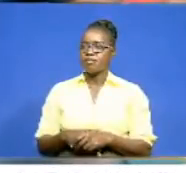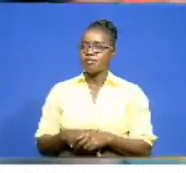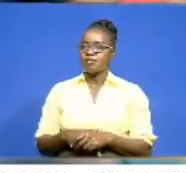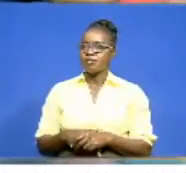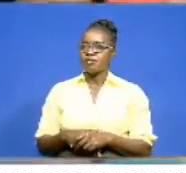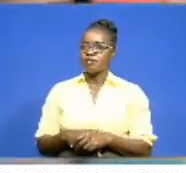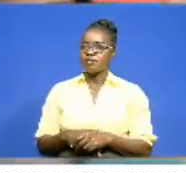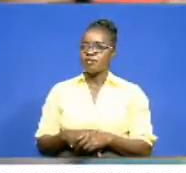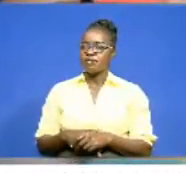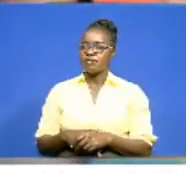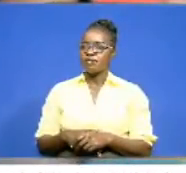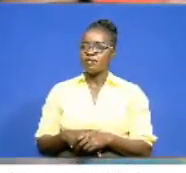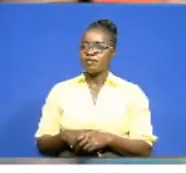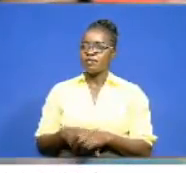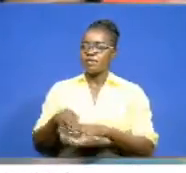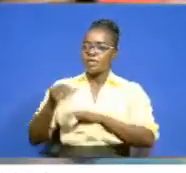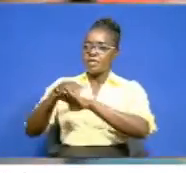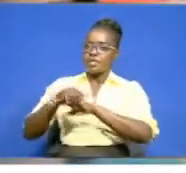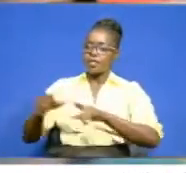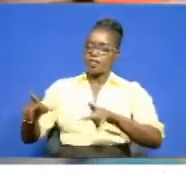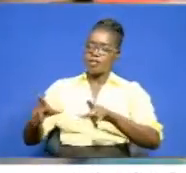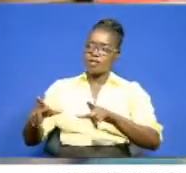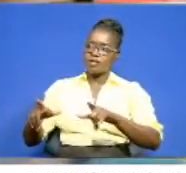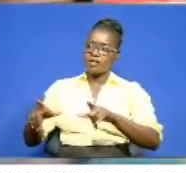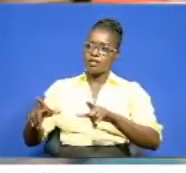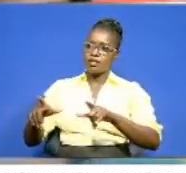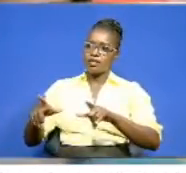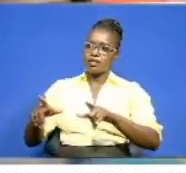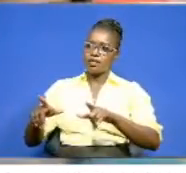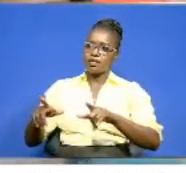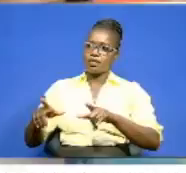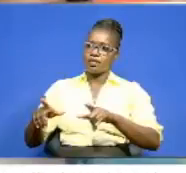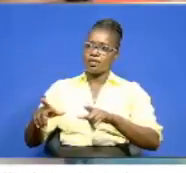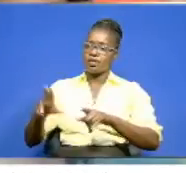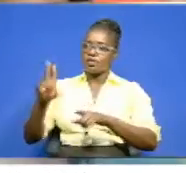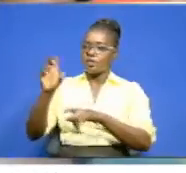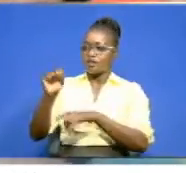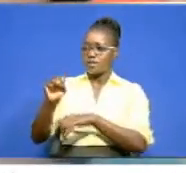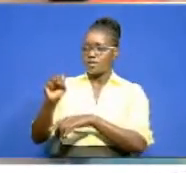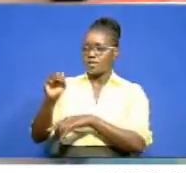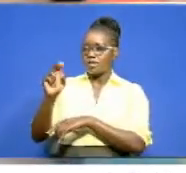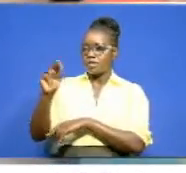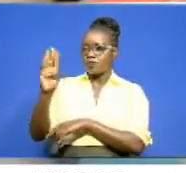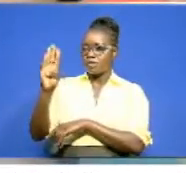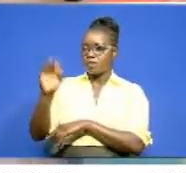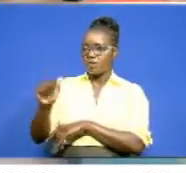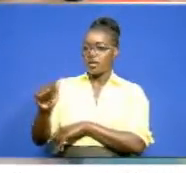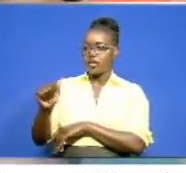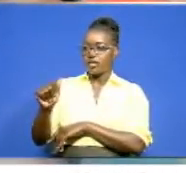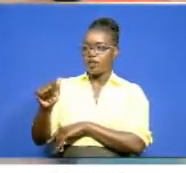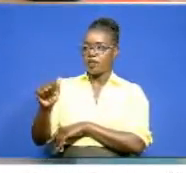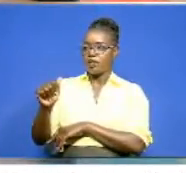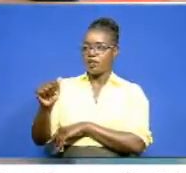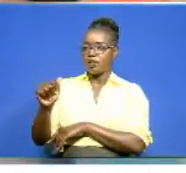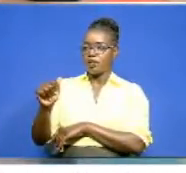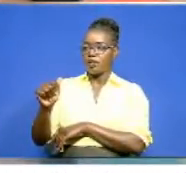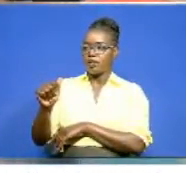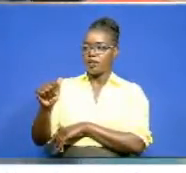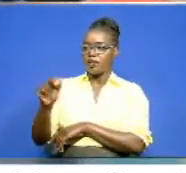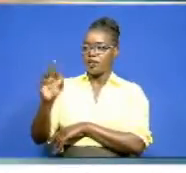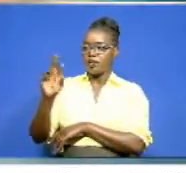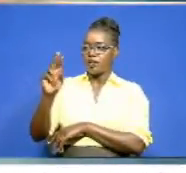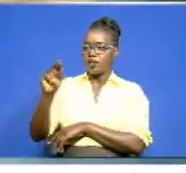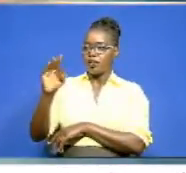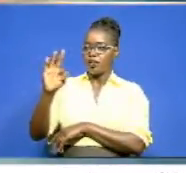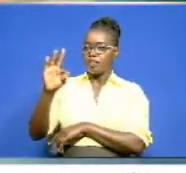at England, EPL. Look at the US, NBA. We have NBA, NFL,